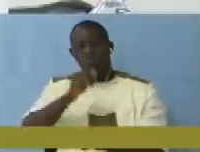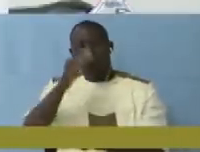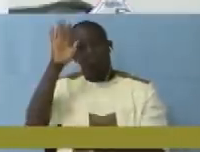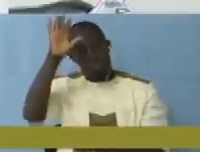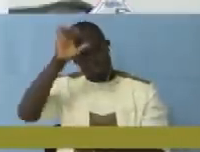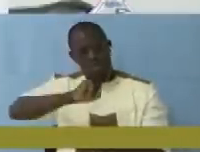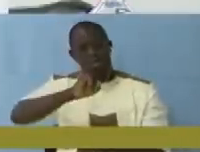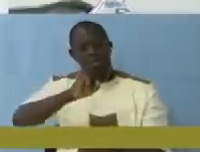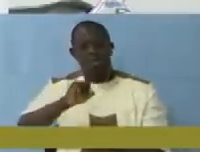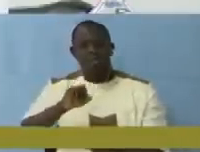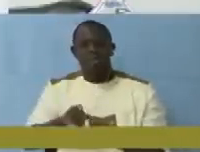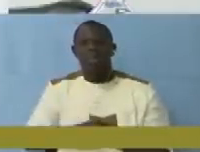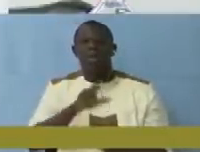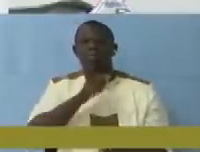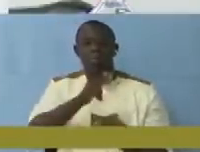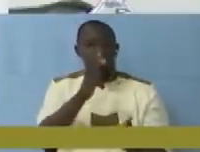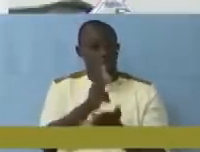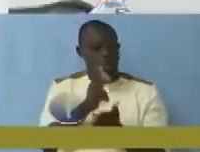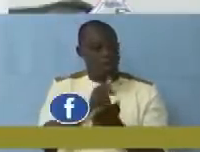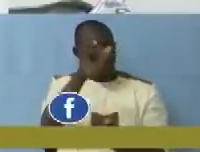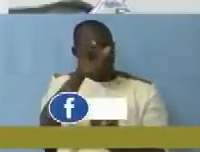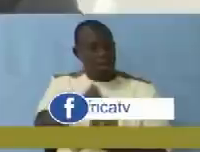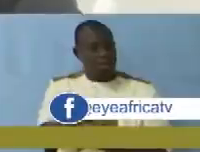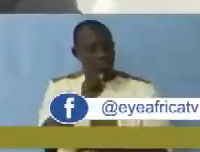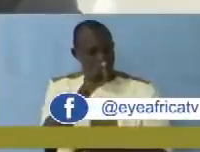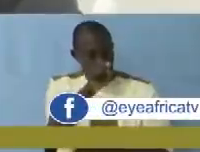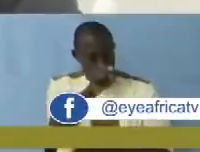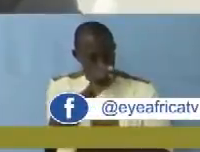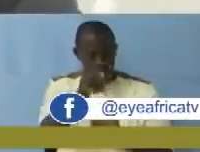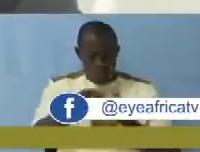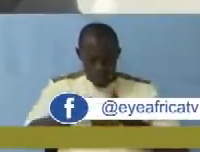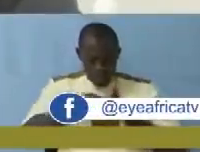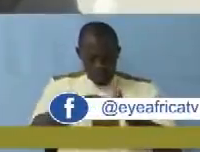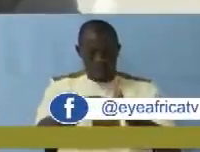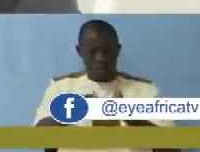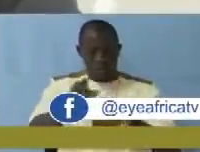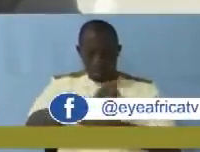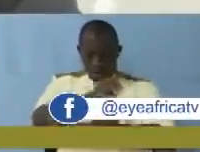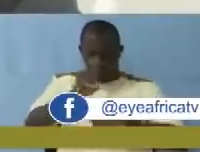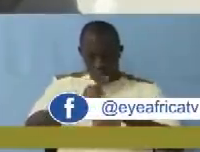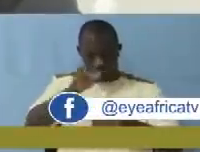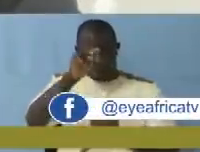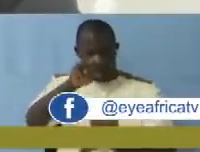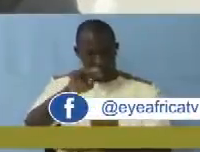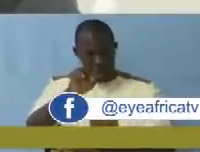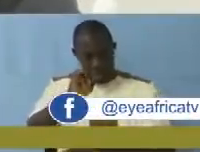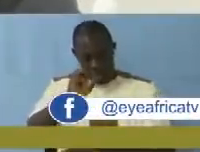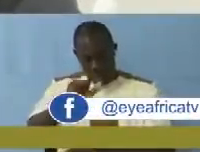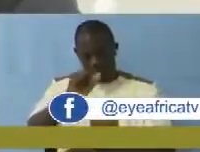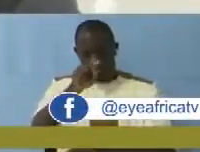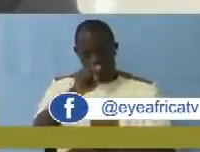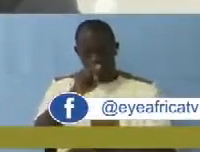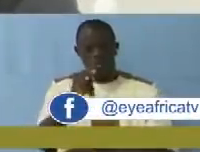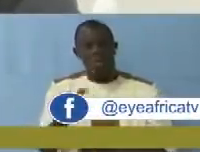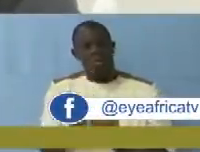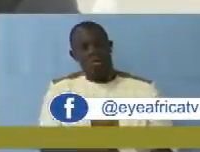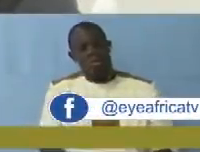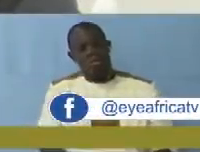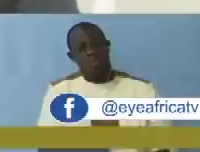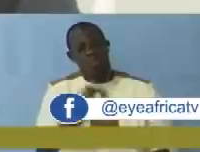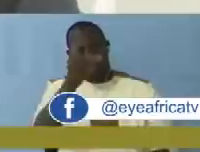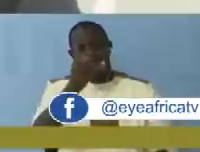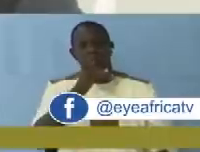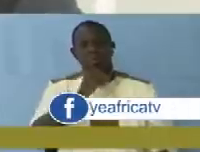nyanda menkela Mr. Witness, you are a director at the NIA. director di NIA Yes,